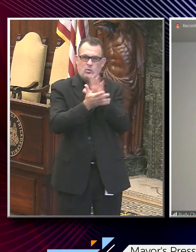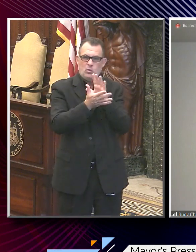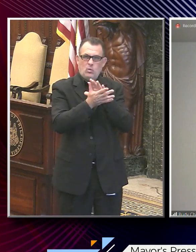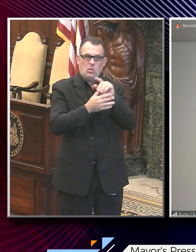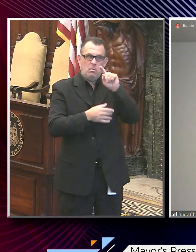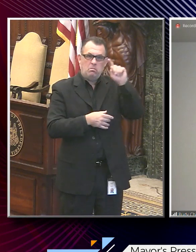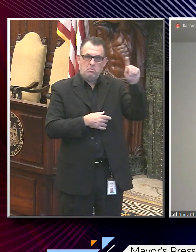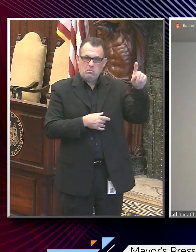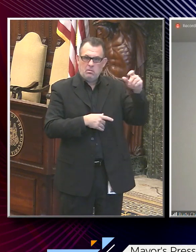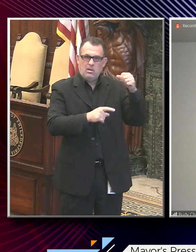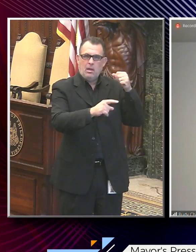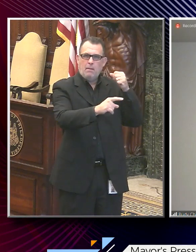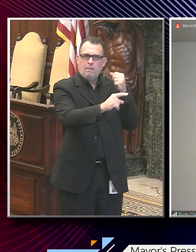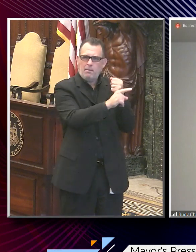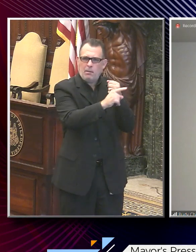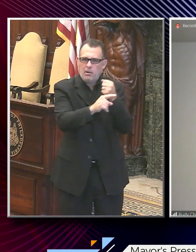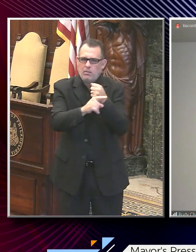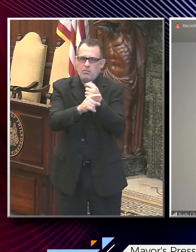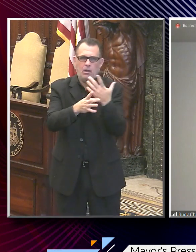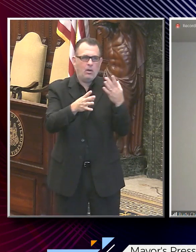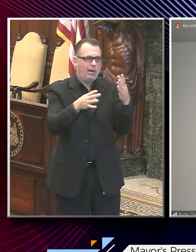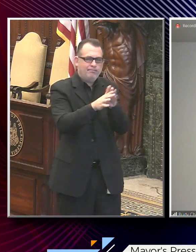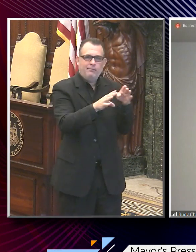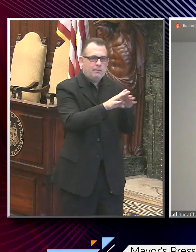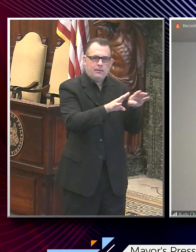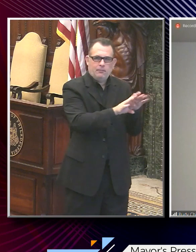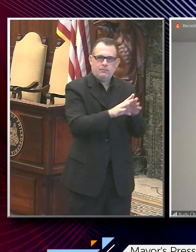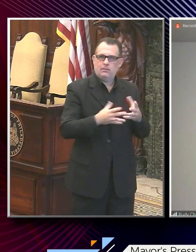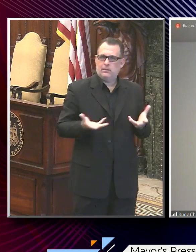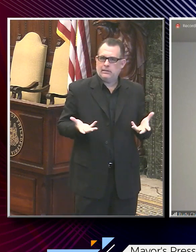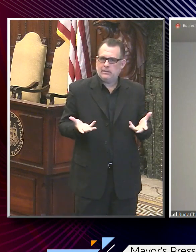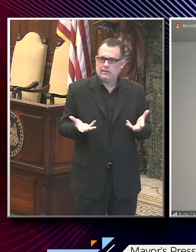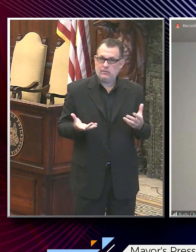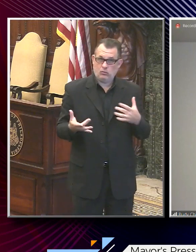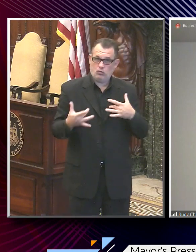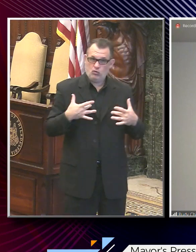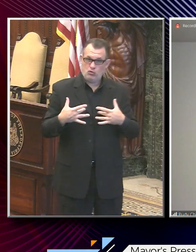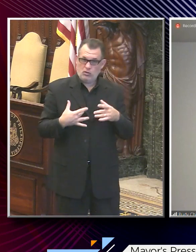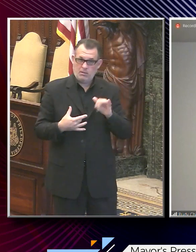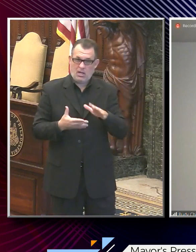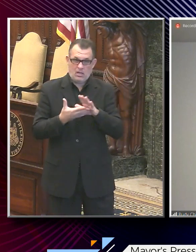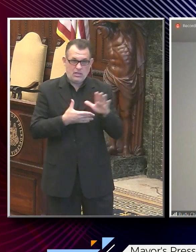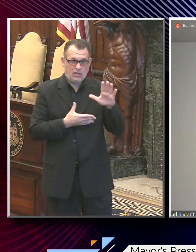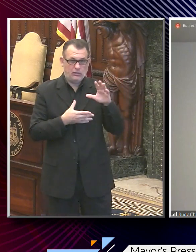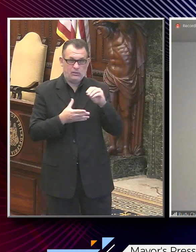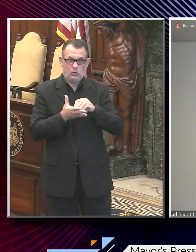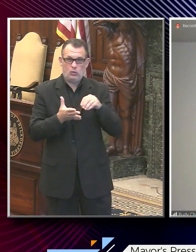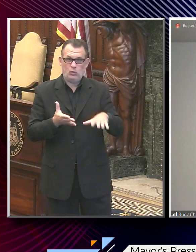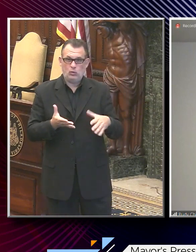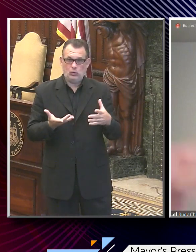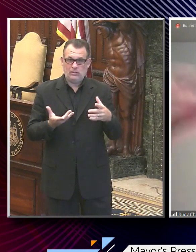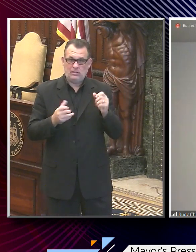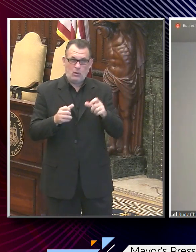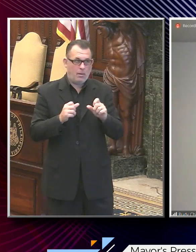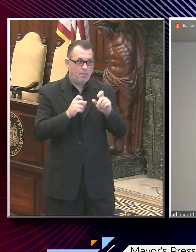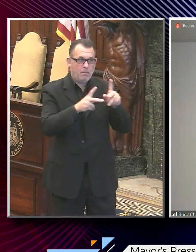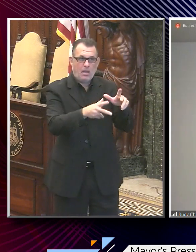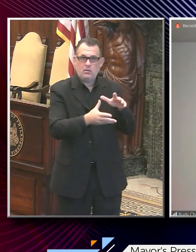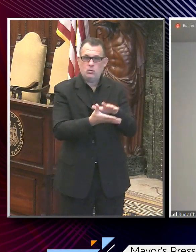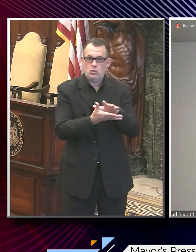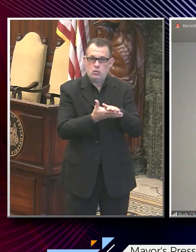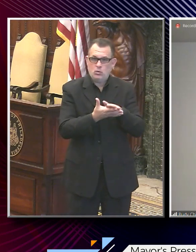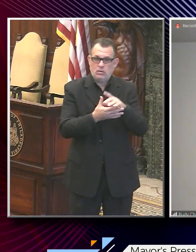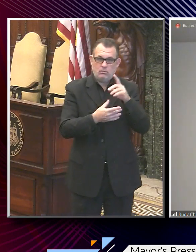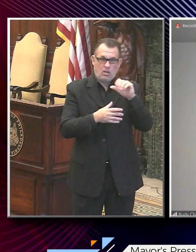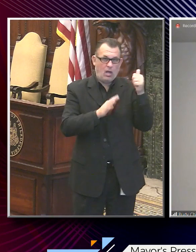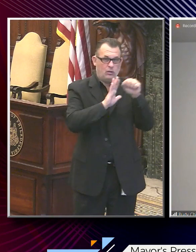and schools have to close down. Are you guys concerned about college students returning, you know, from other states into